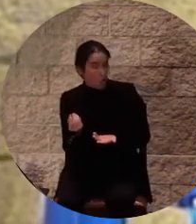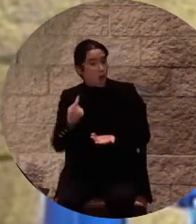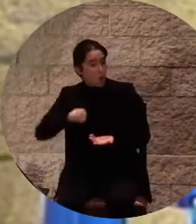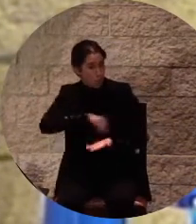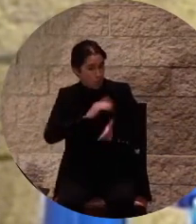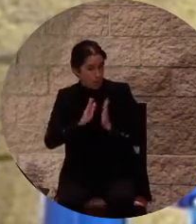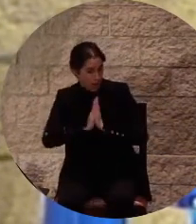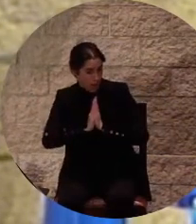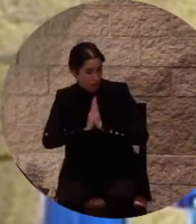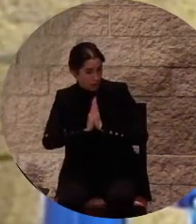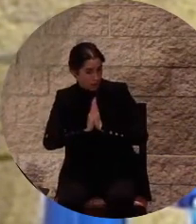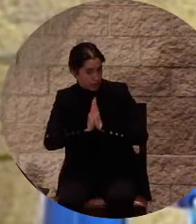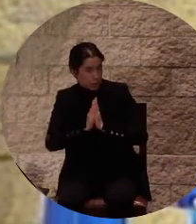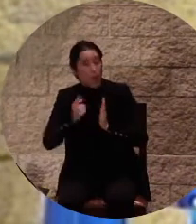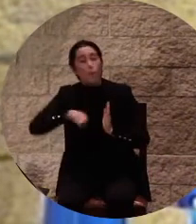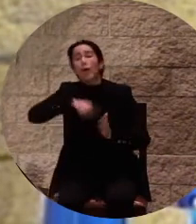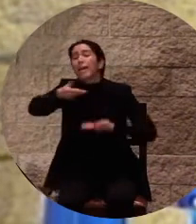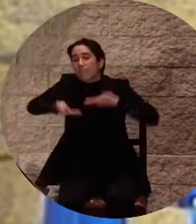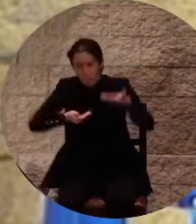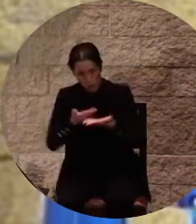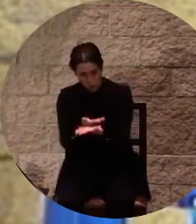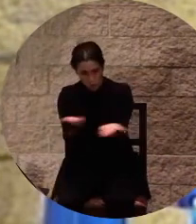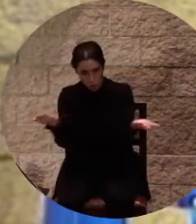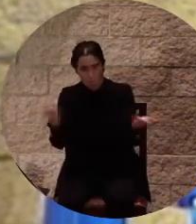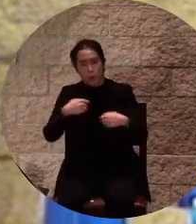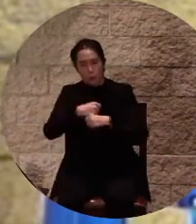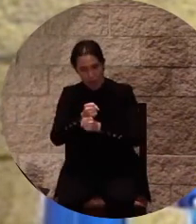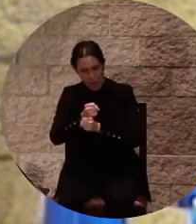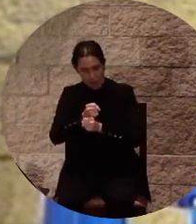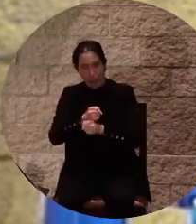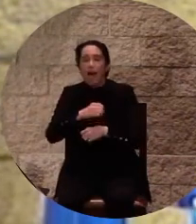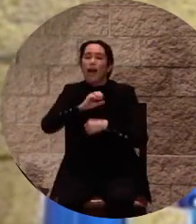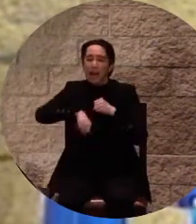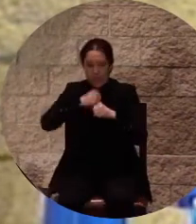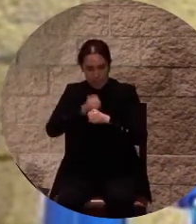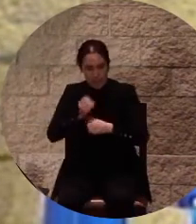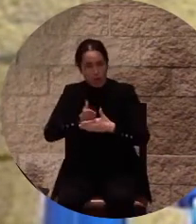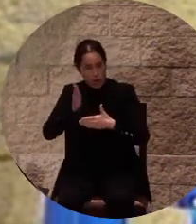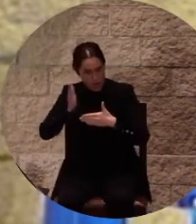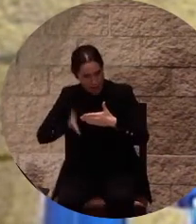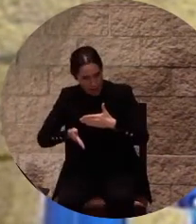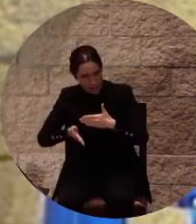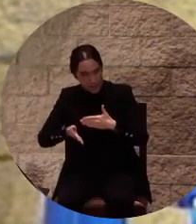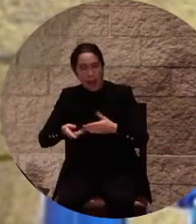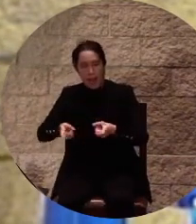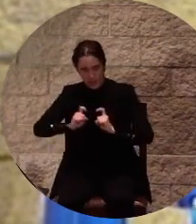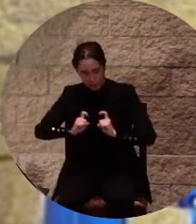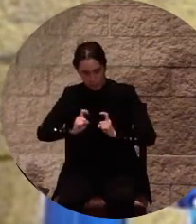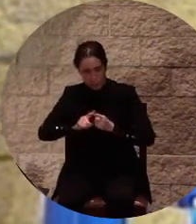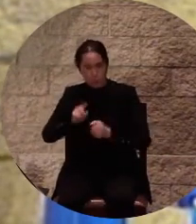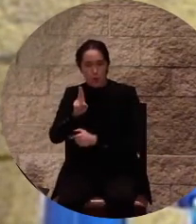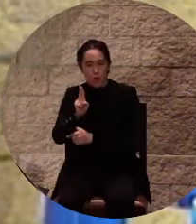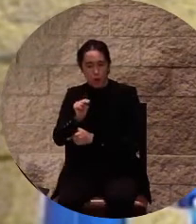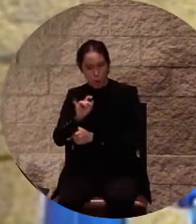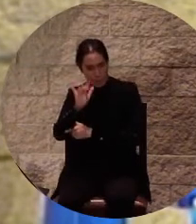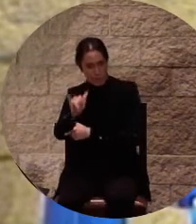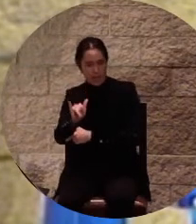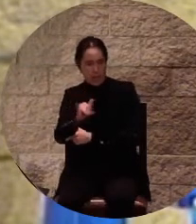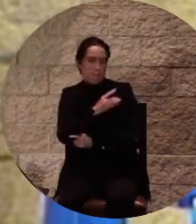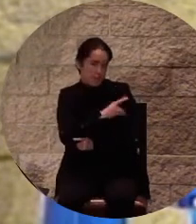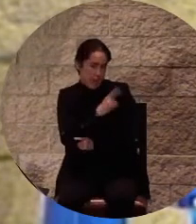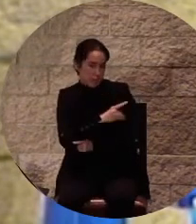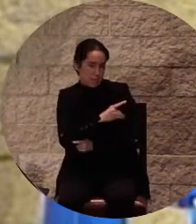we're inviting you to make a year-end gift to Unity Minneapolis over and above your